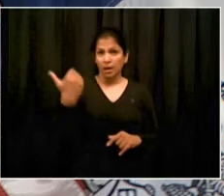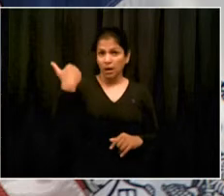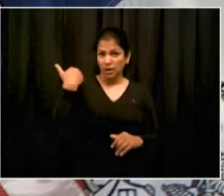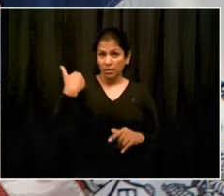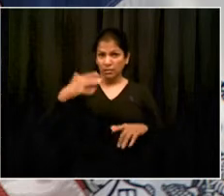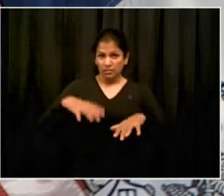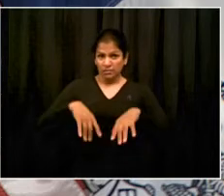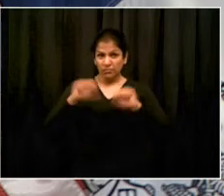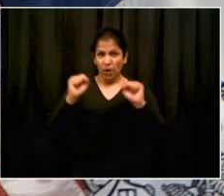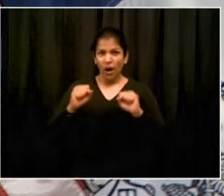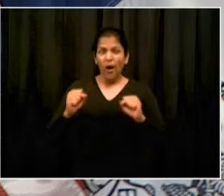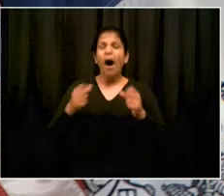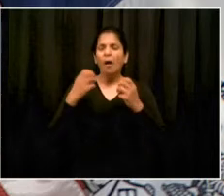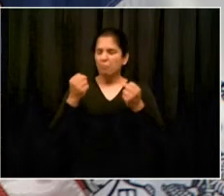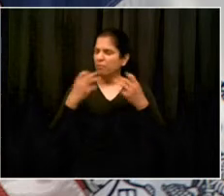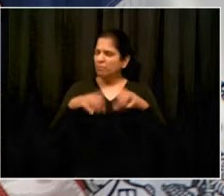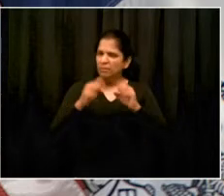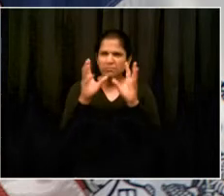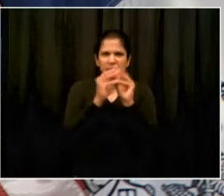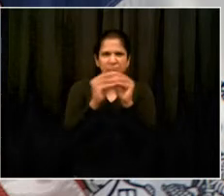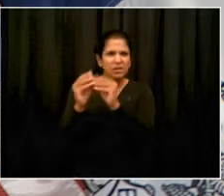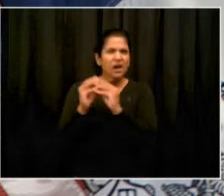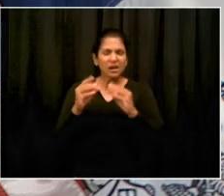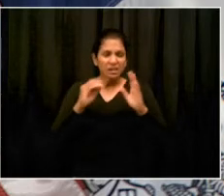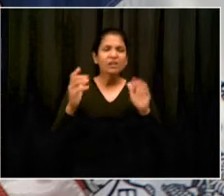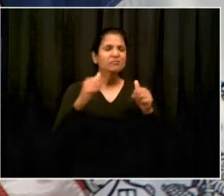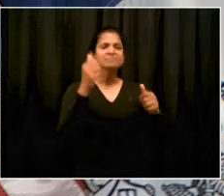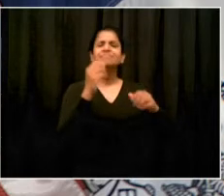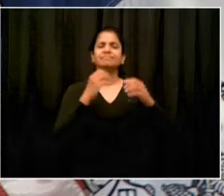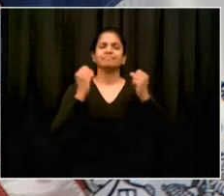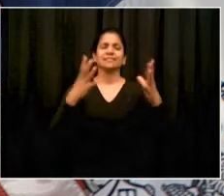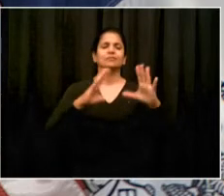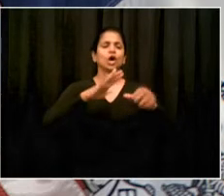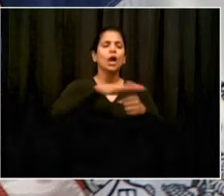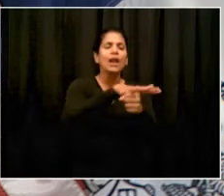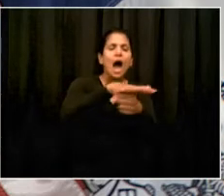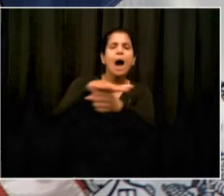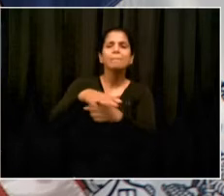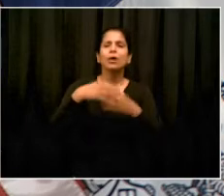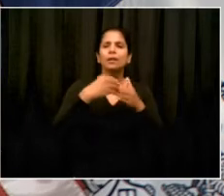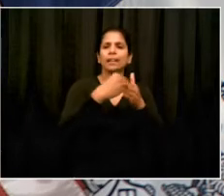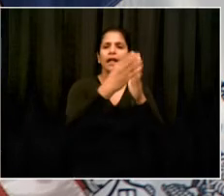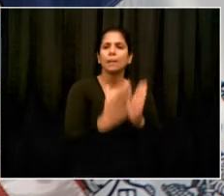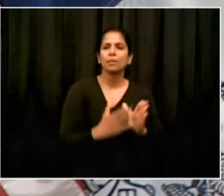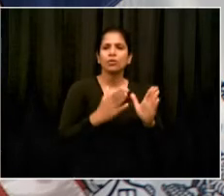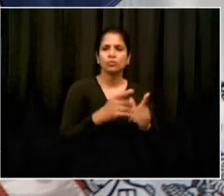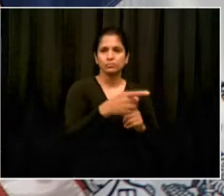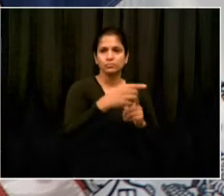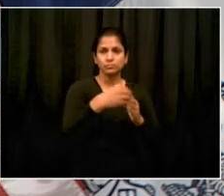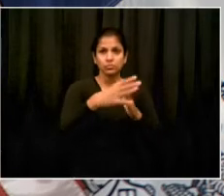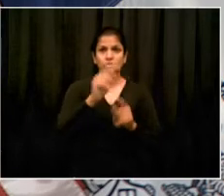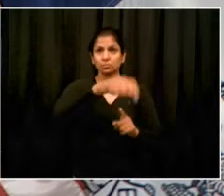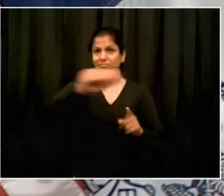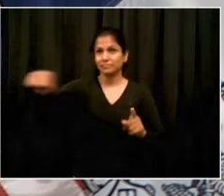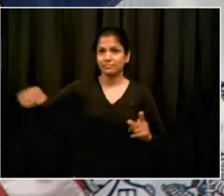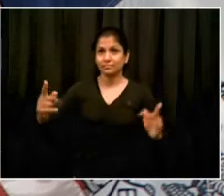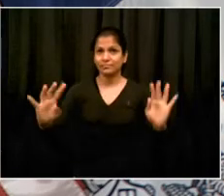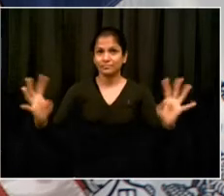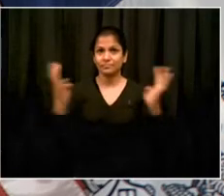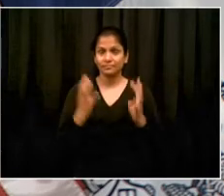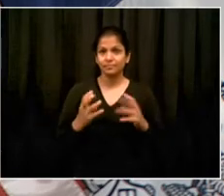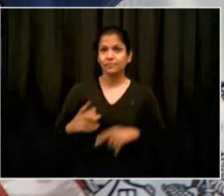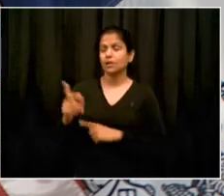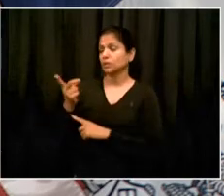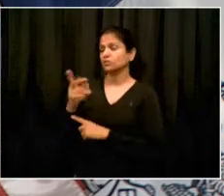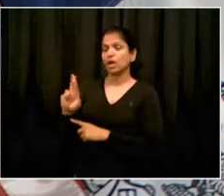Again, Dr. Katz, his team, Dr. Choksi, his team, and many other members of the administration have been in constant touch with community leaders. A lot